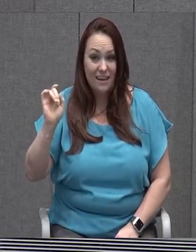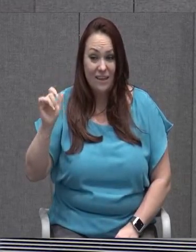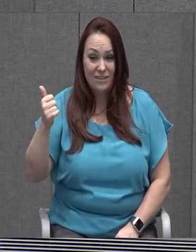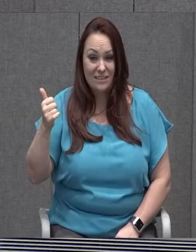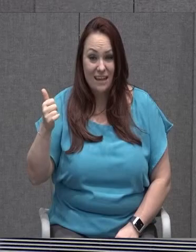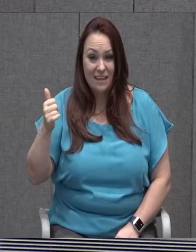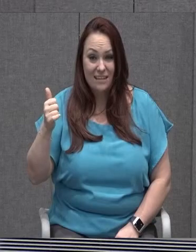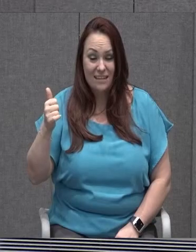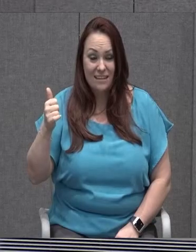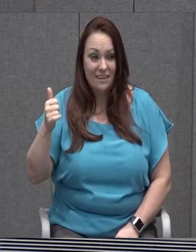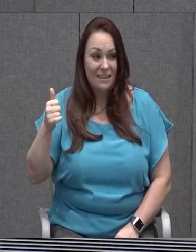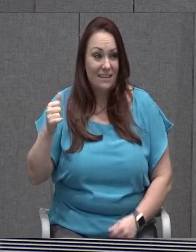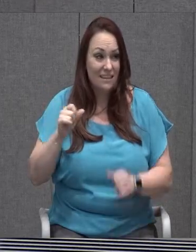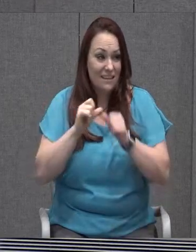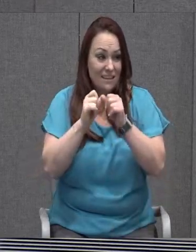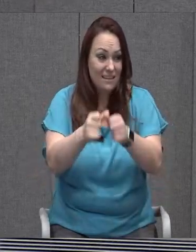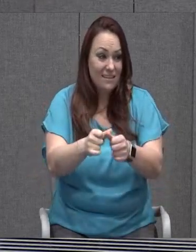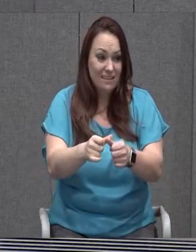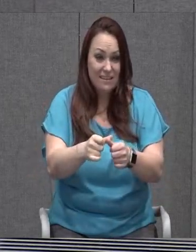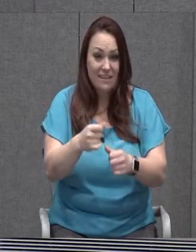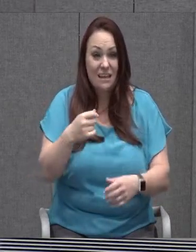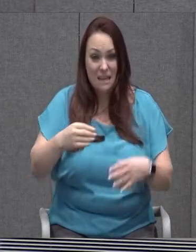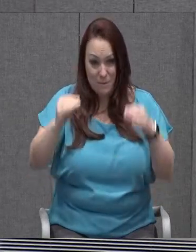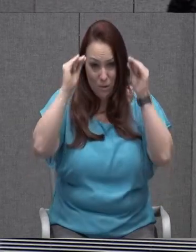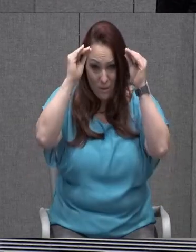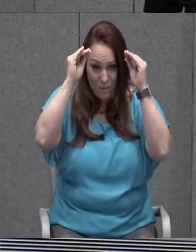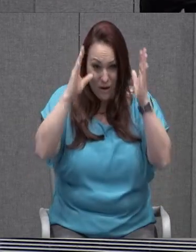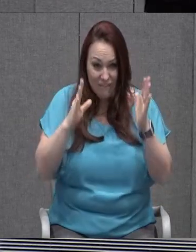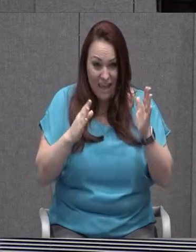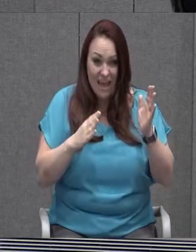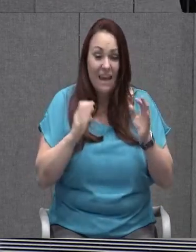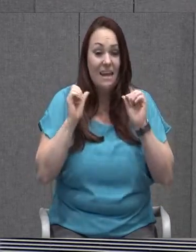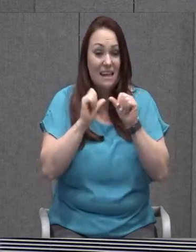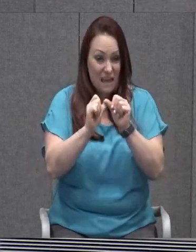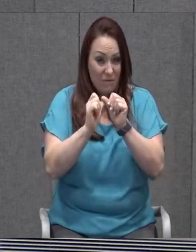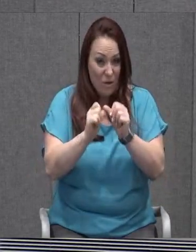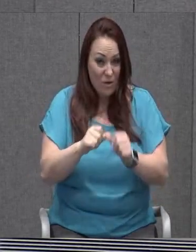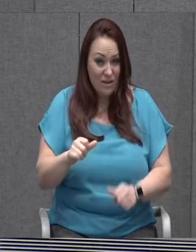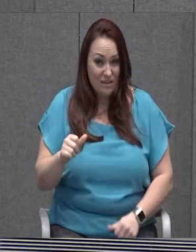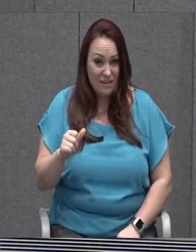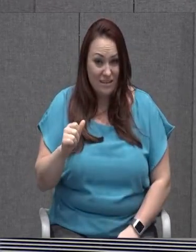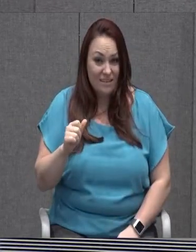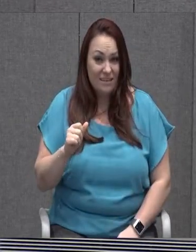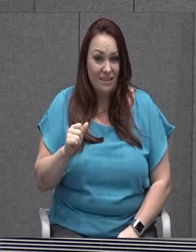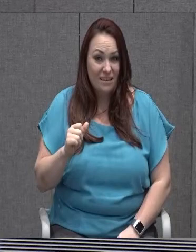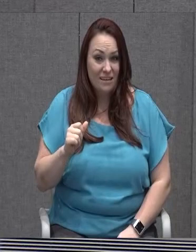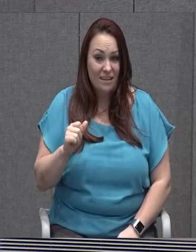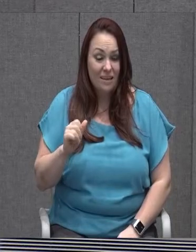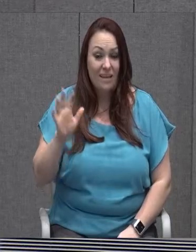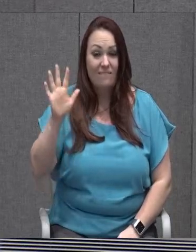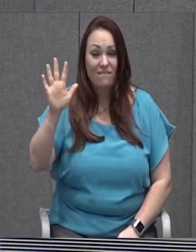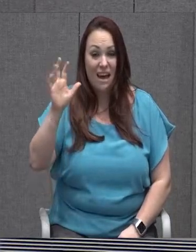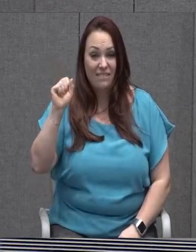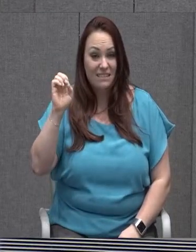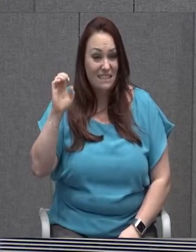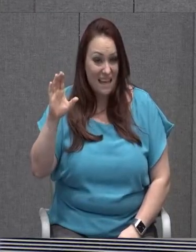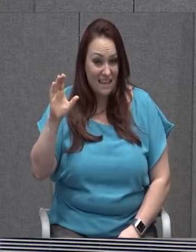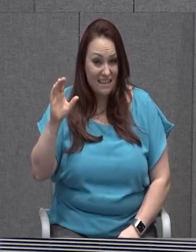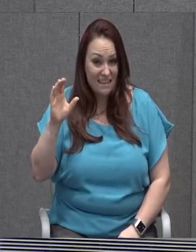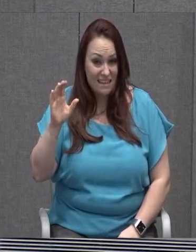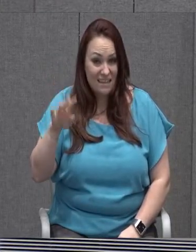110. Keep going, profe, keep going. And 5 seconds.